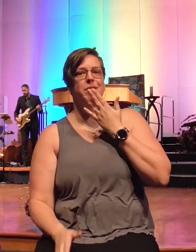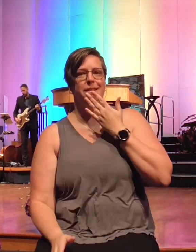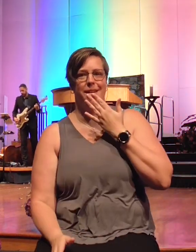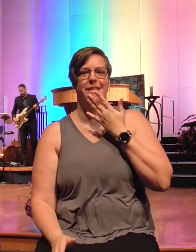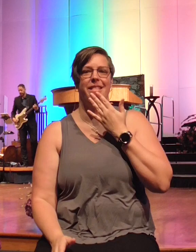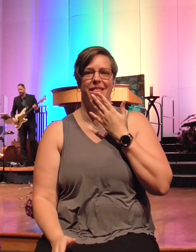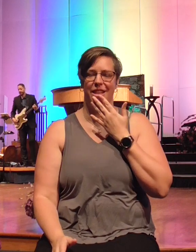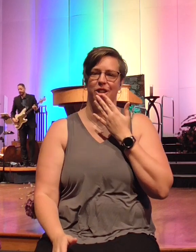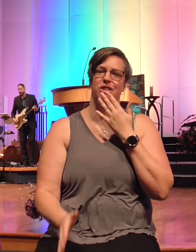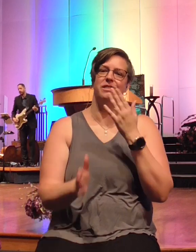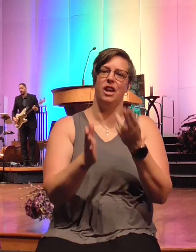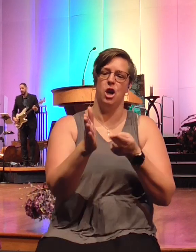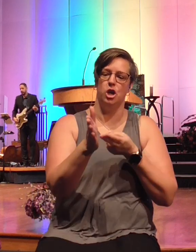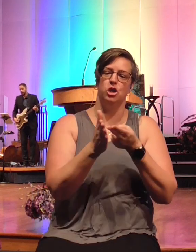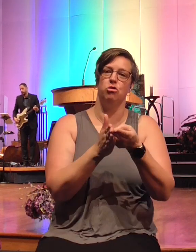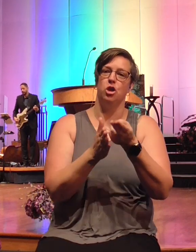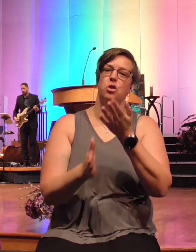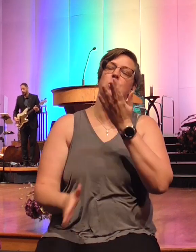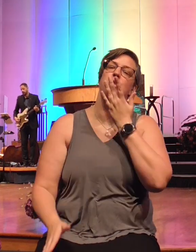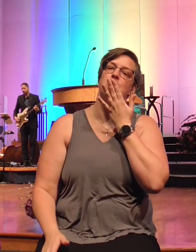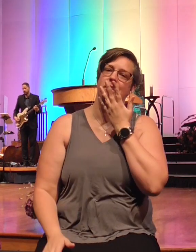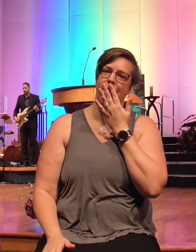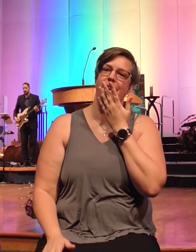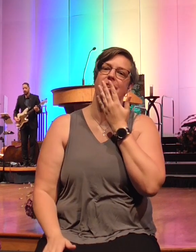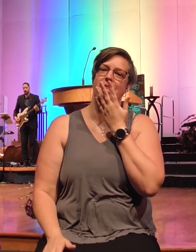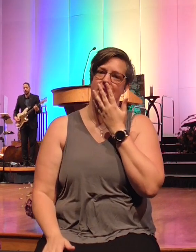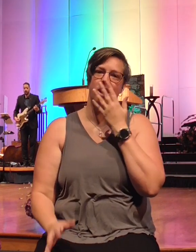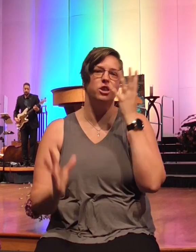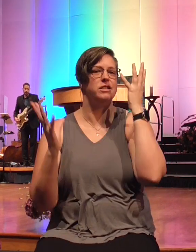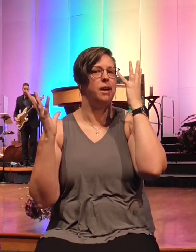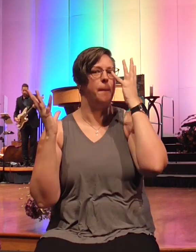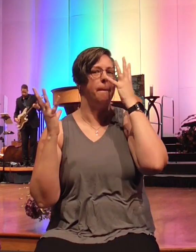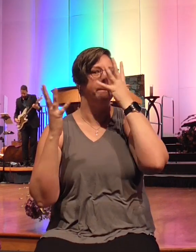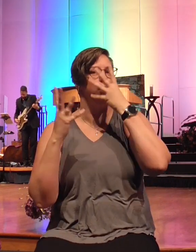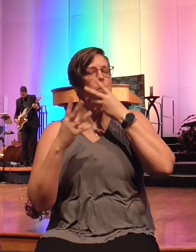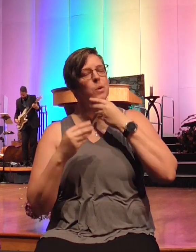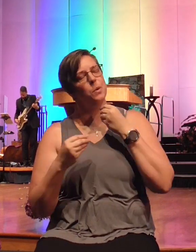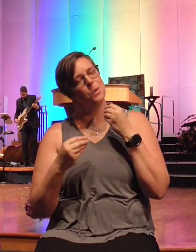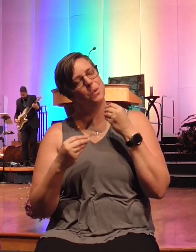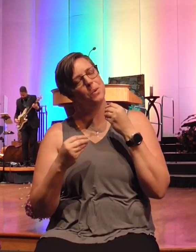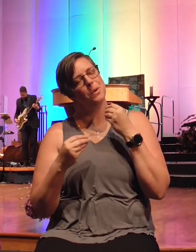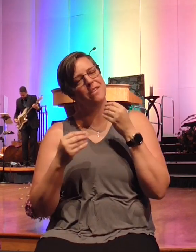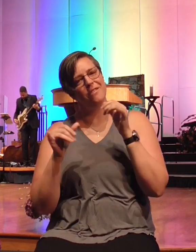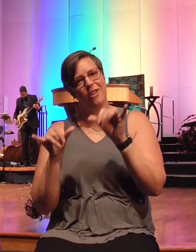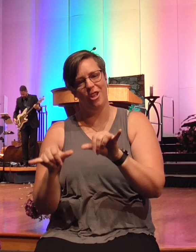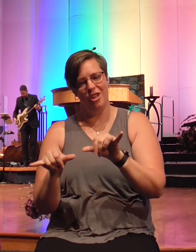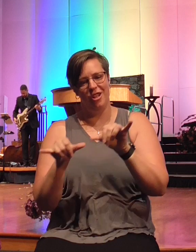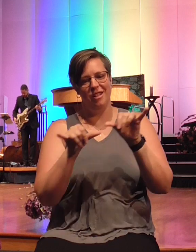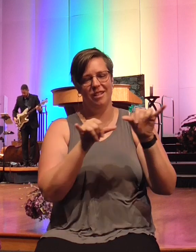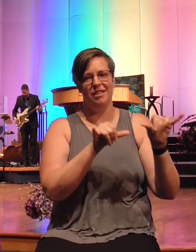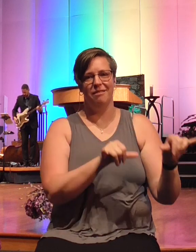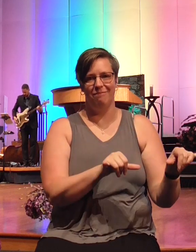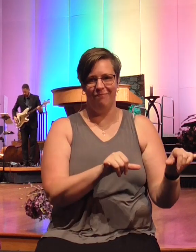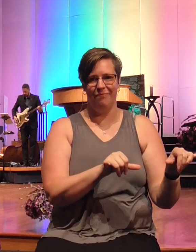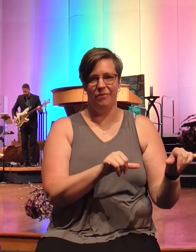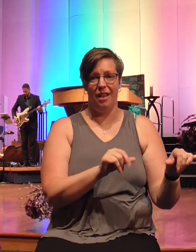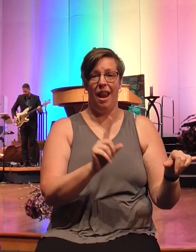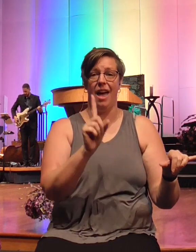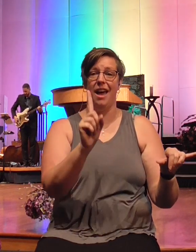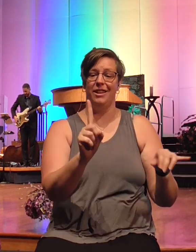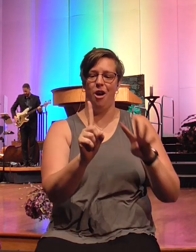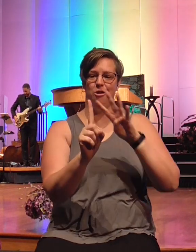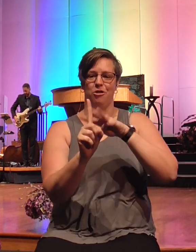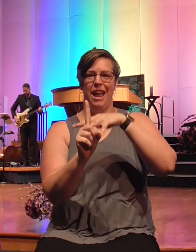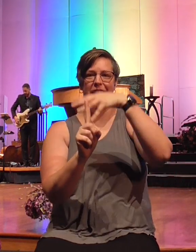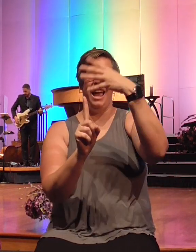true colors, your true colors are beautiful